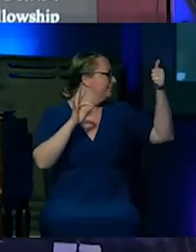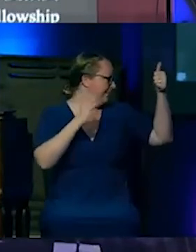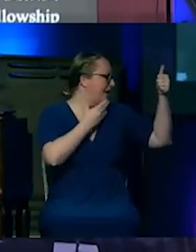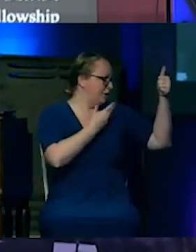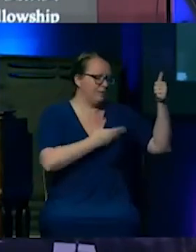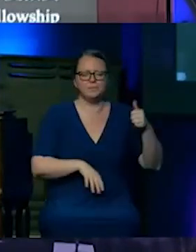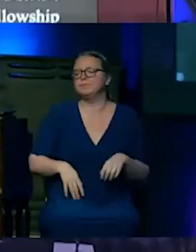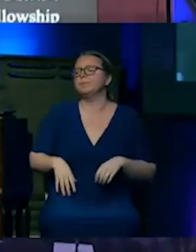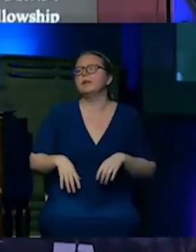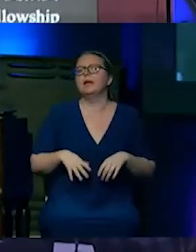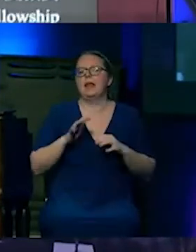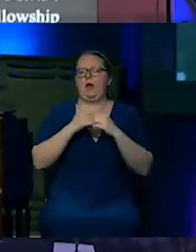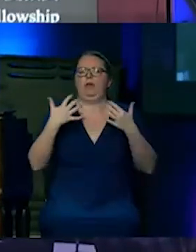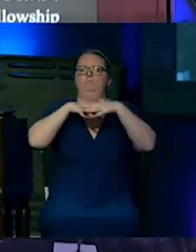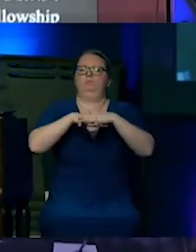So,